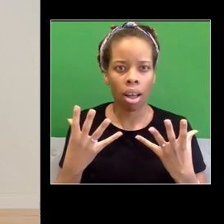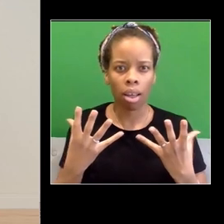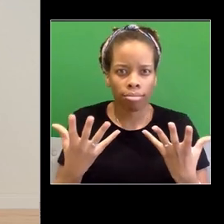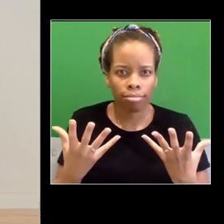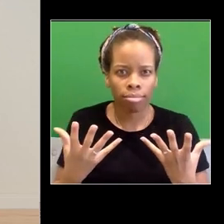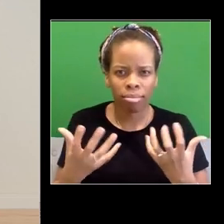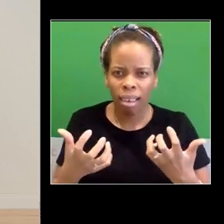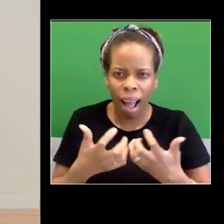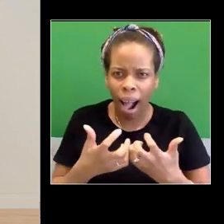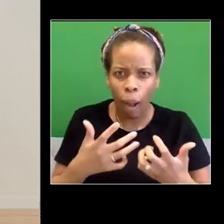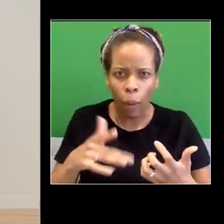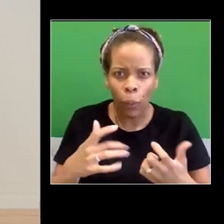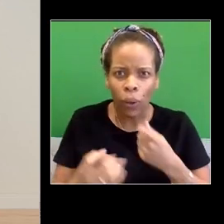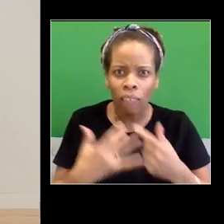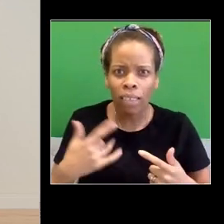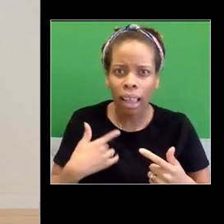how do you really do that? Because